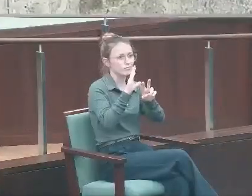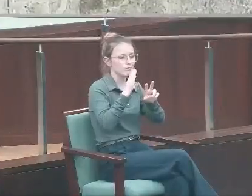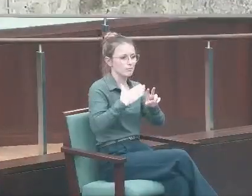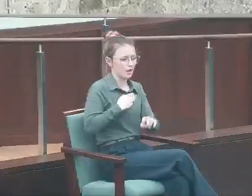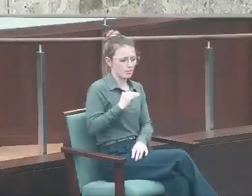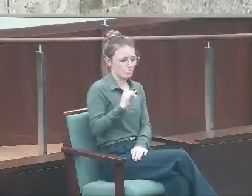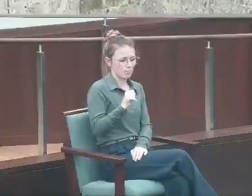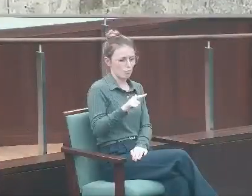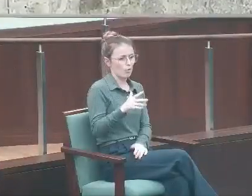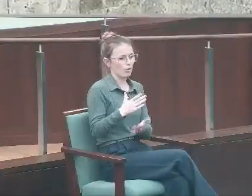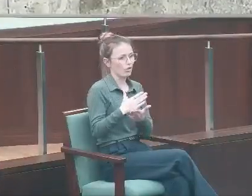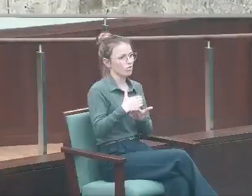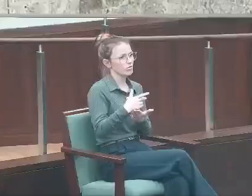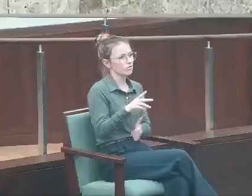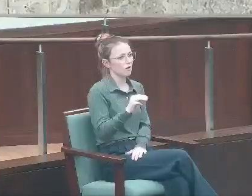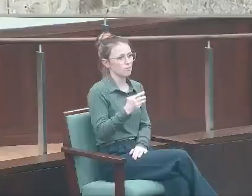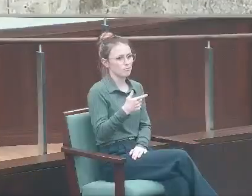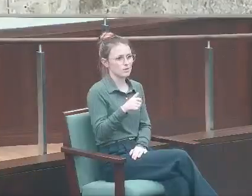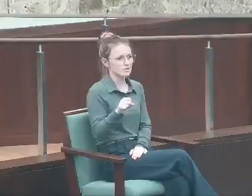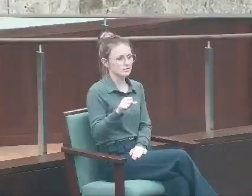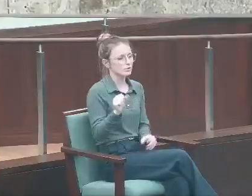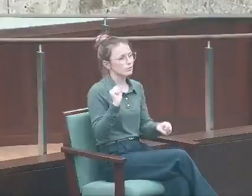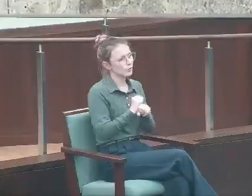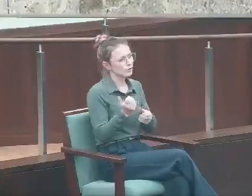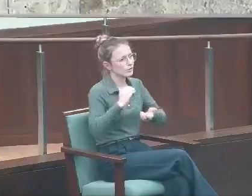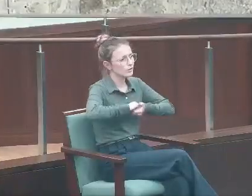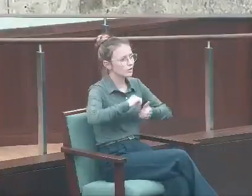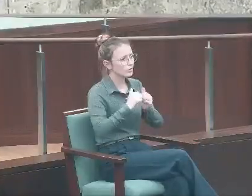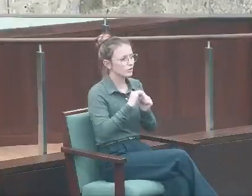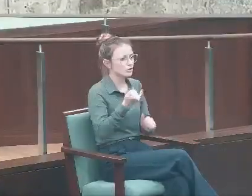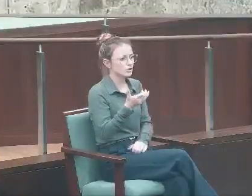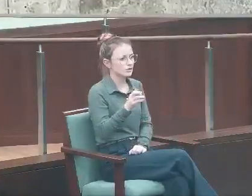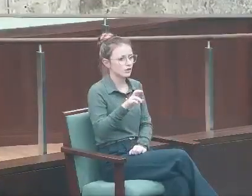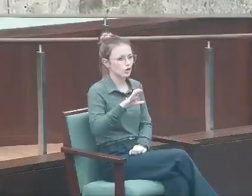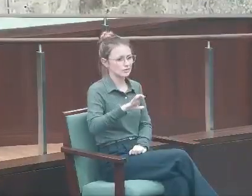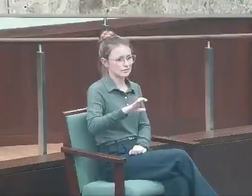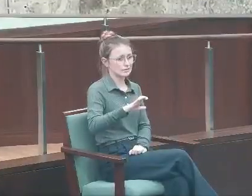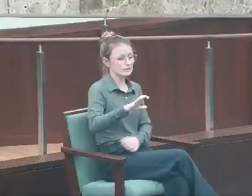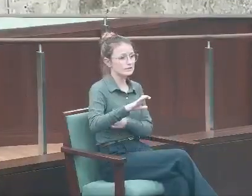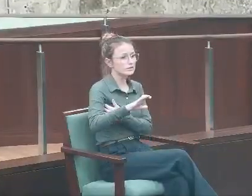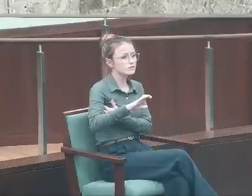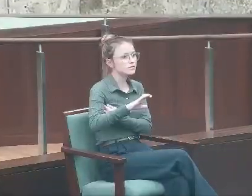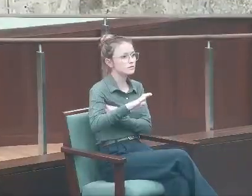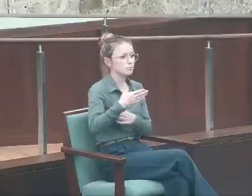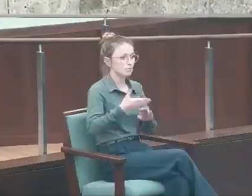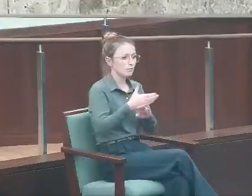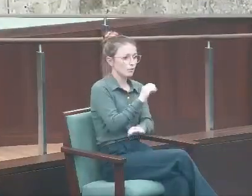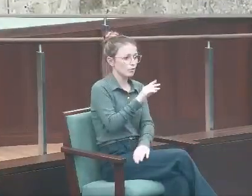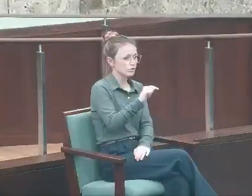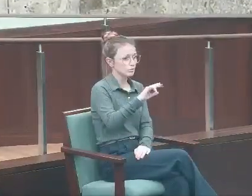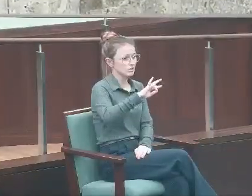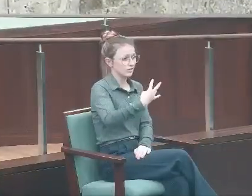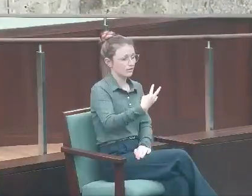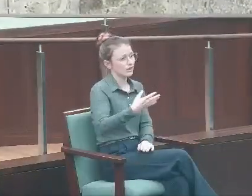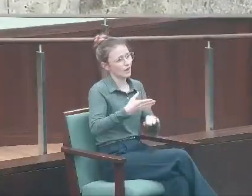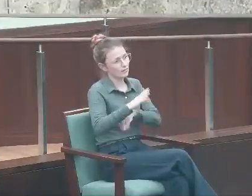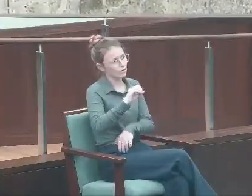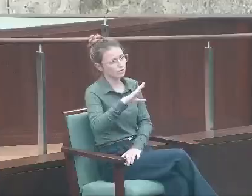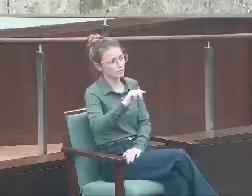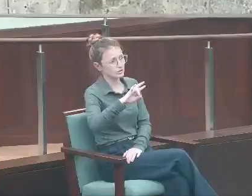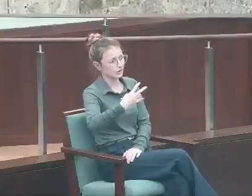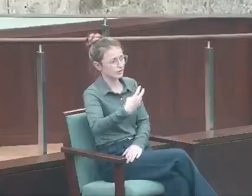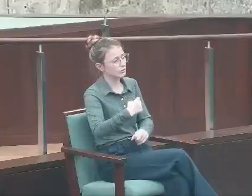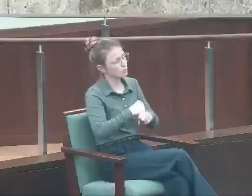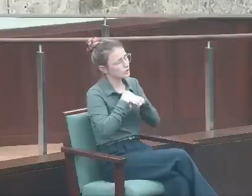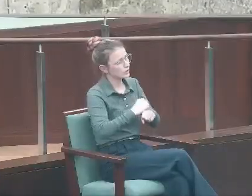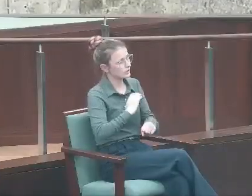with JCRC to combat anti-Semitism before and especially after October 7th, protecting our buildings and institutions at